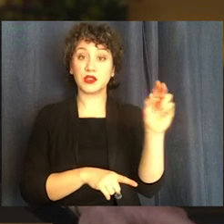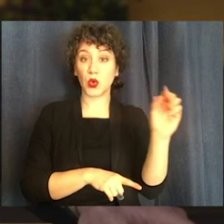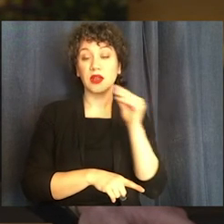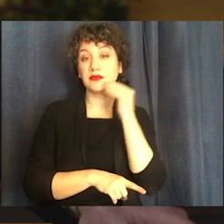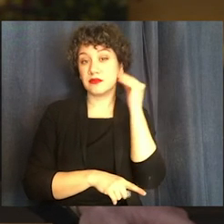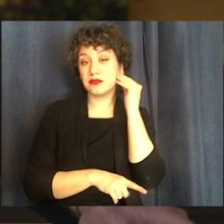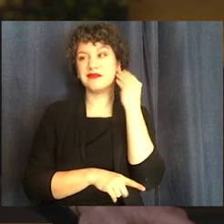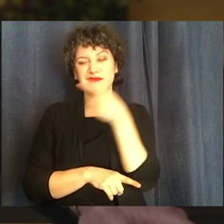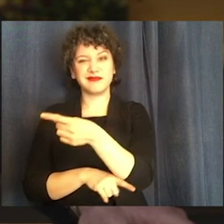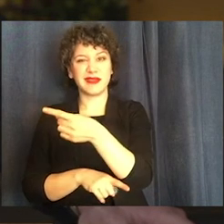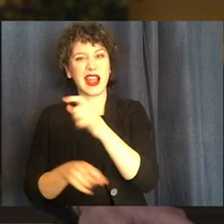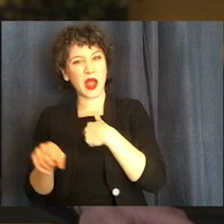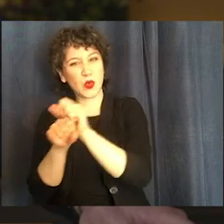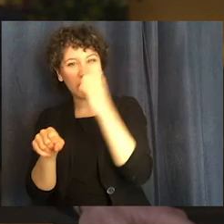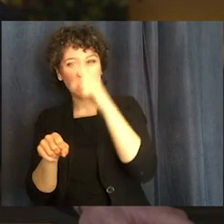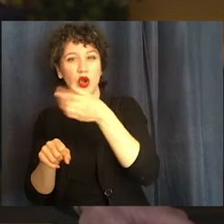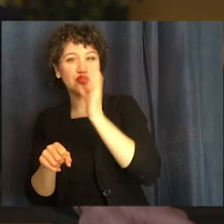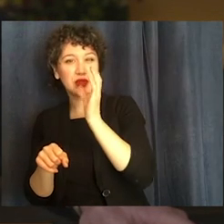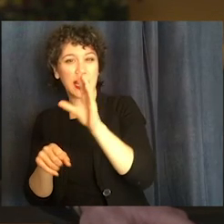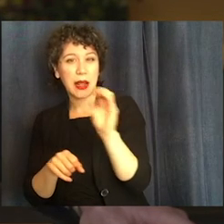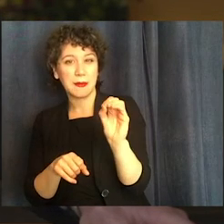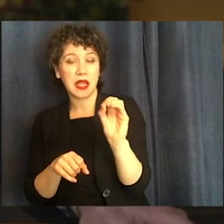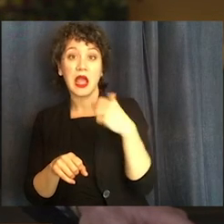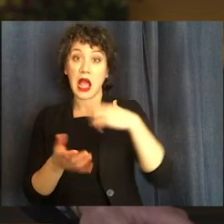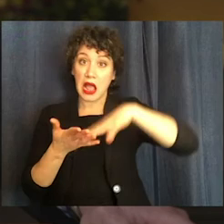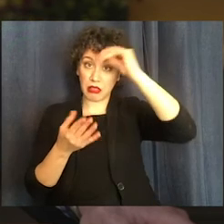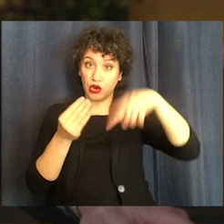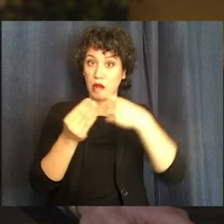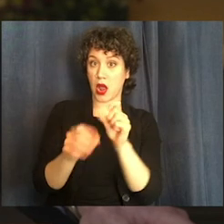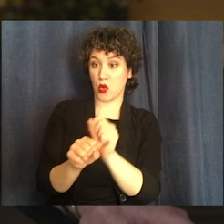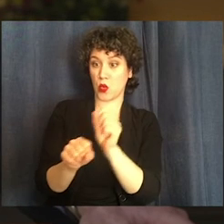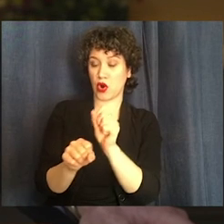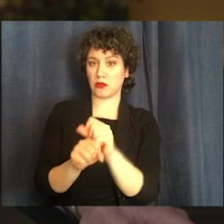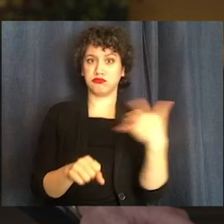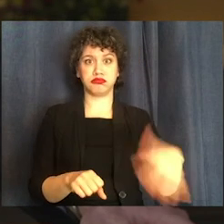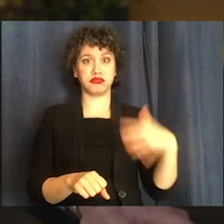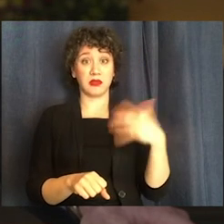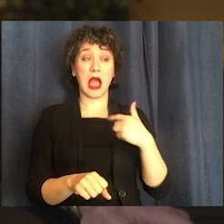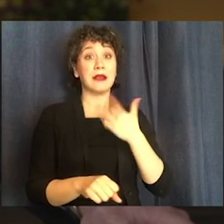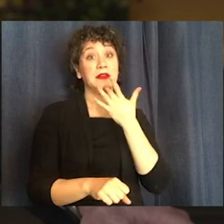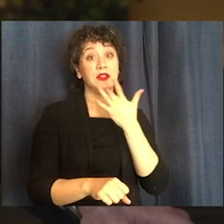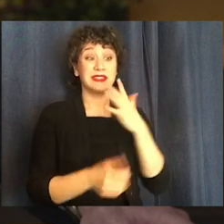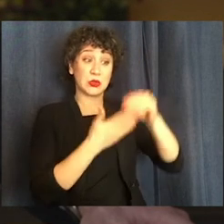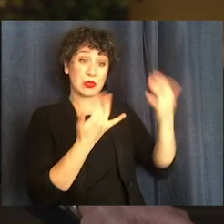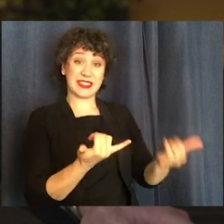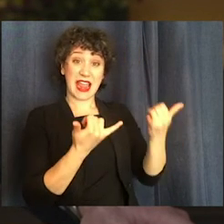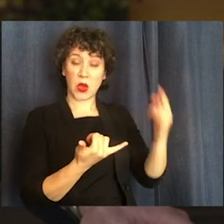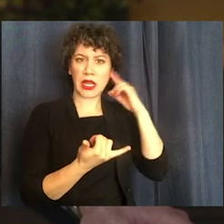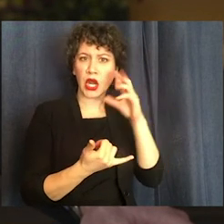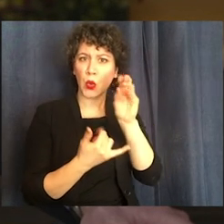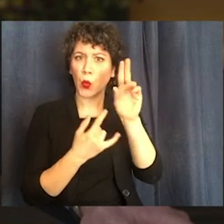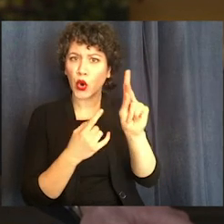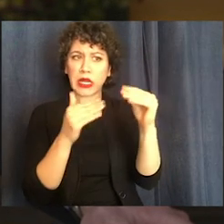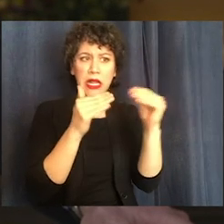and immediately think work equals FD cosine of theta. When I hear the word work, I think about hot summer days spent jumping on